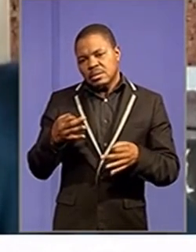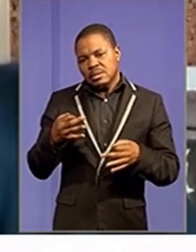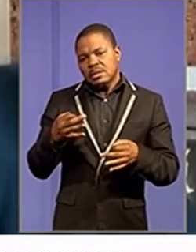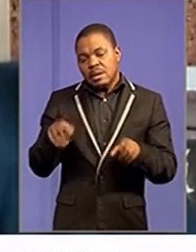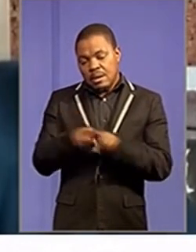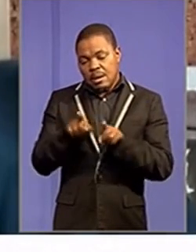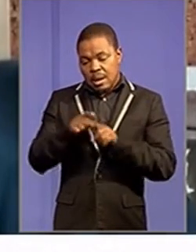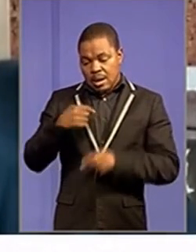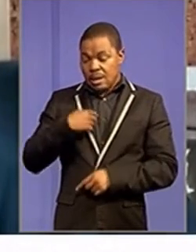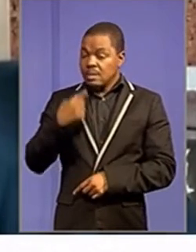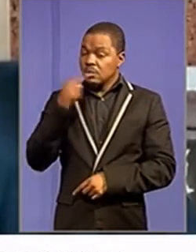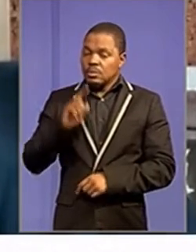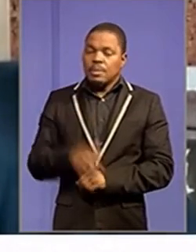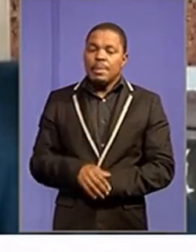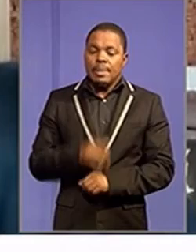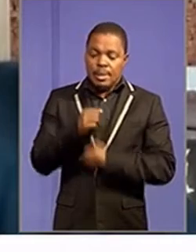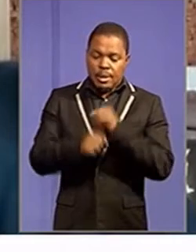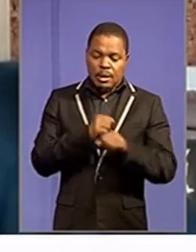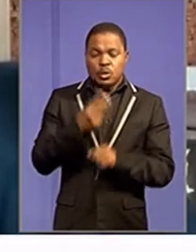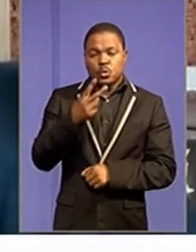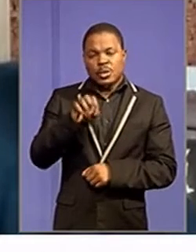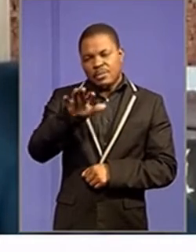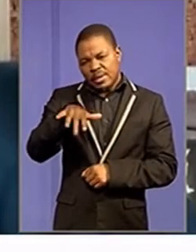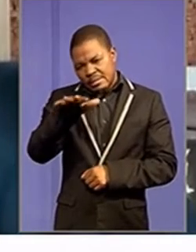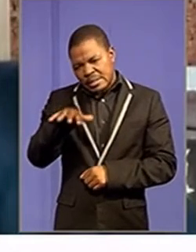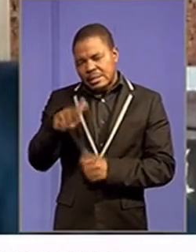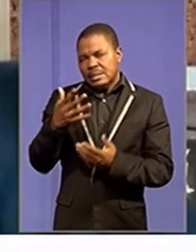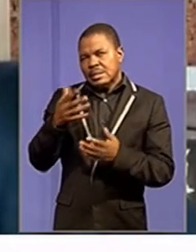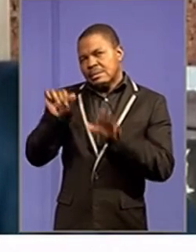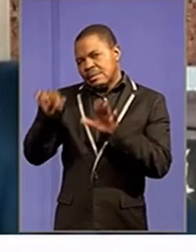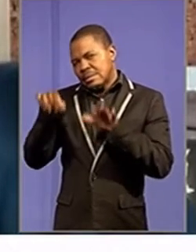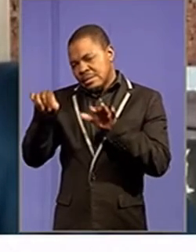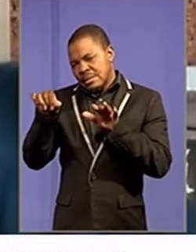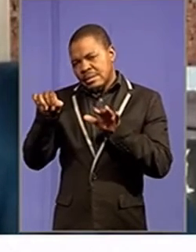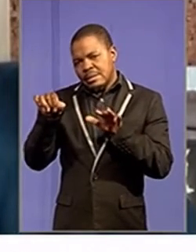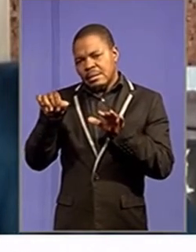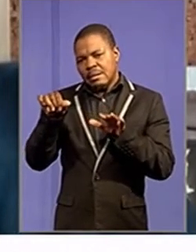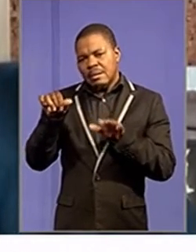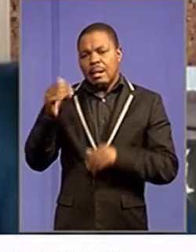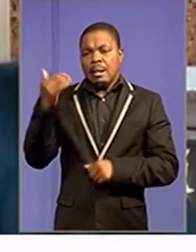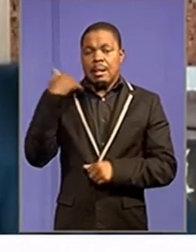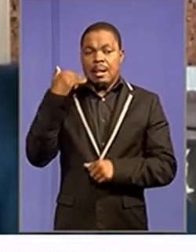I say, in 2015 or 2016, that meeting was